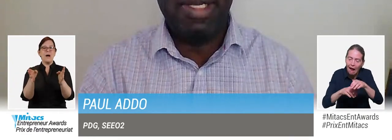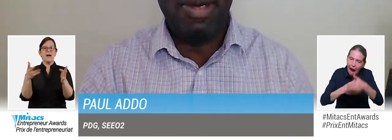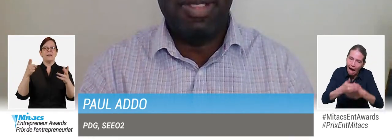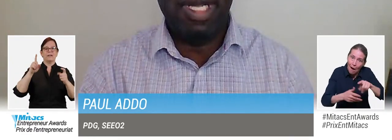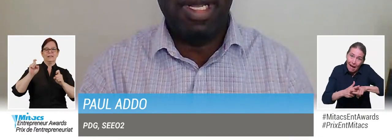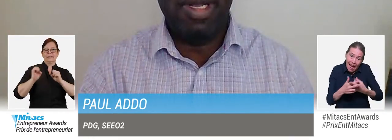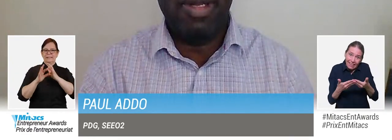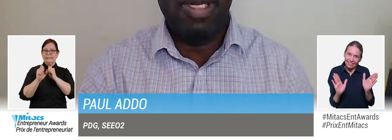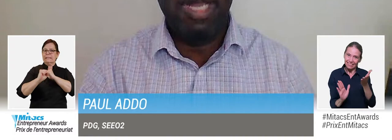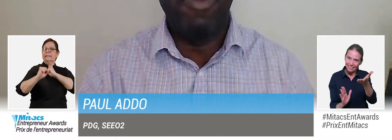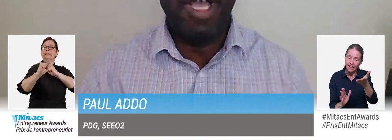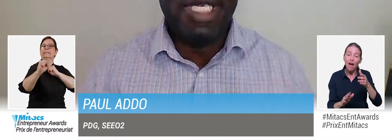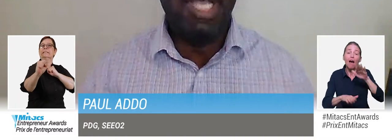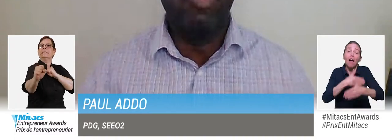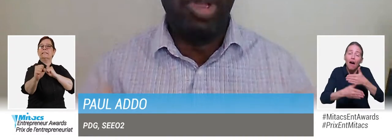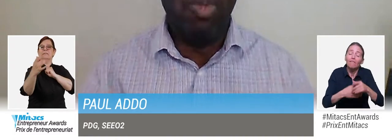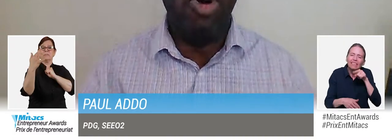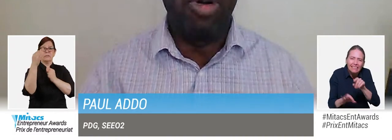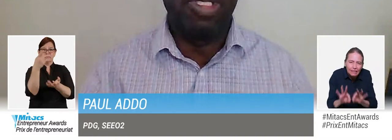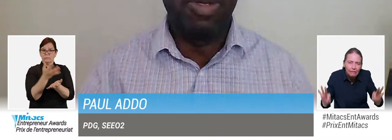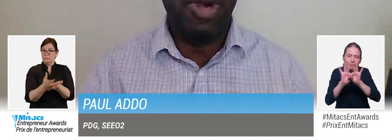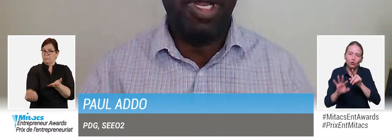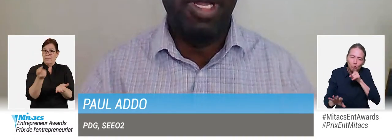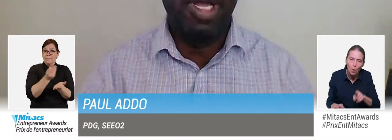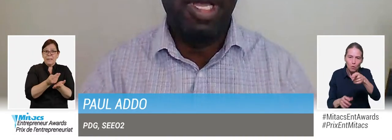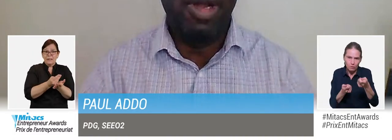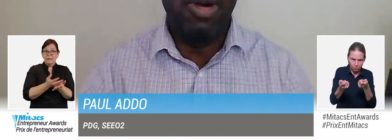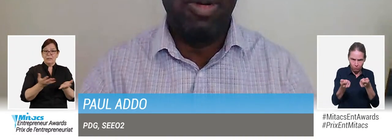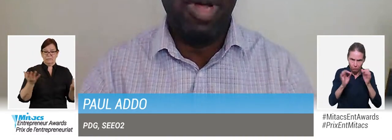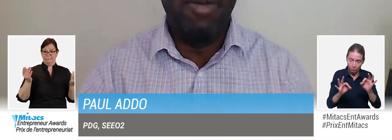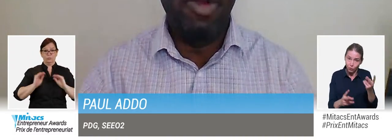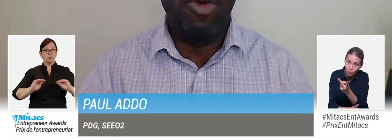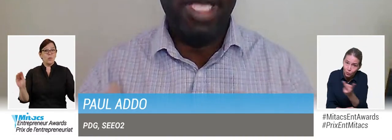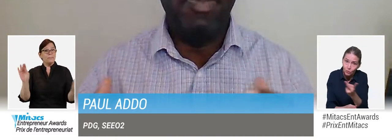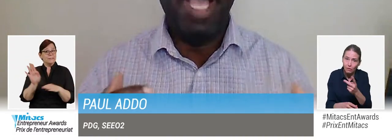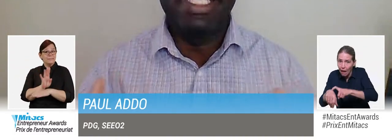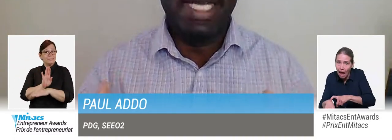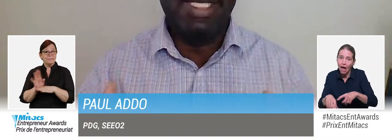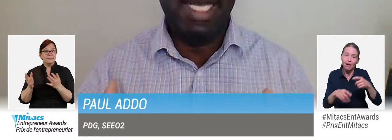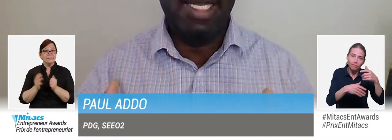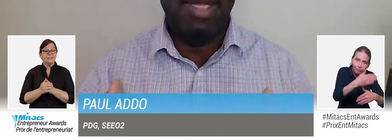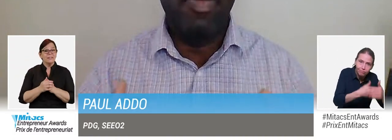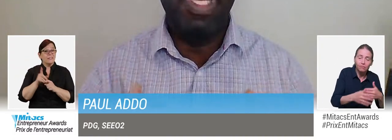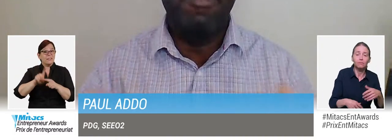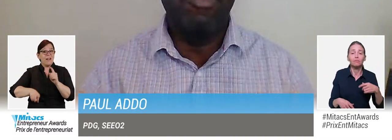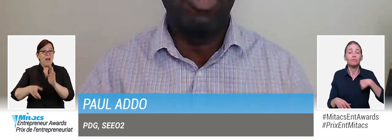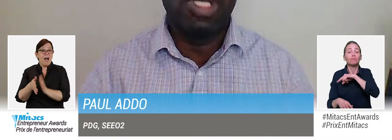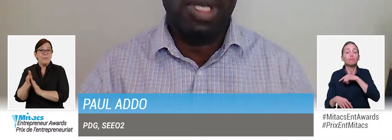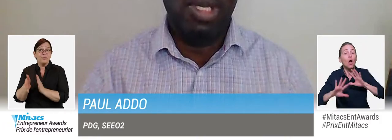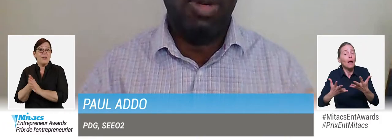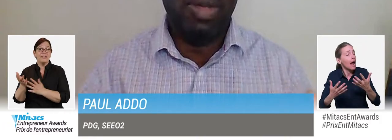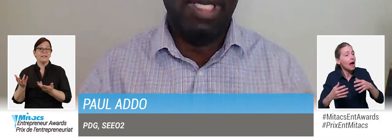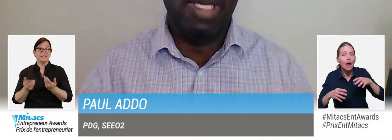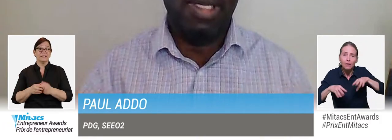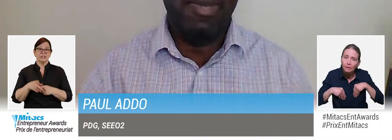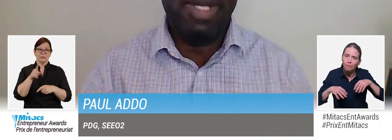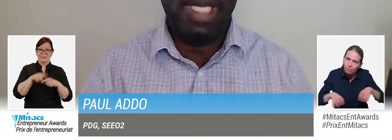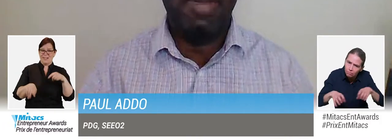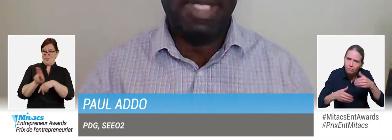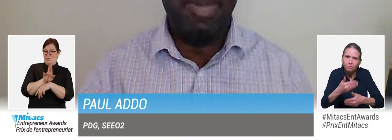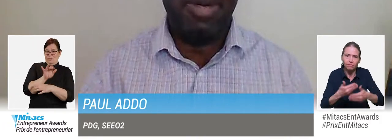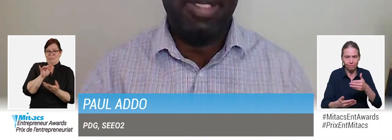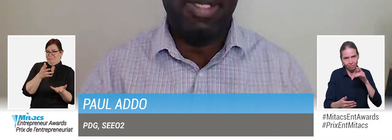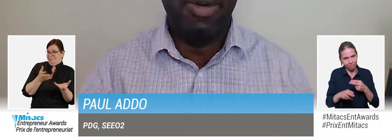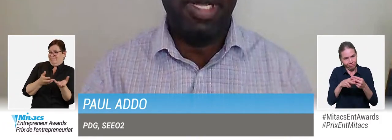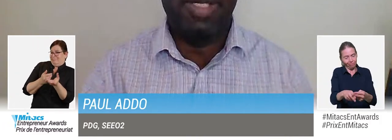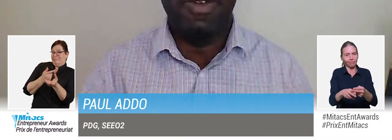sure that, you know, the advices that you bring on board, right, you know, have the right mindset and they believe in what, you know, the